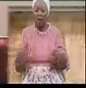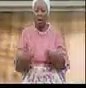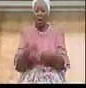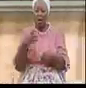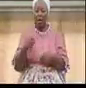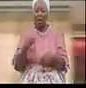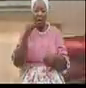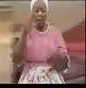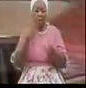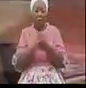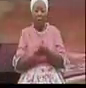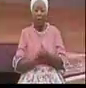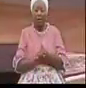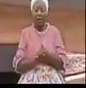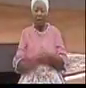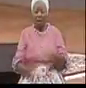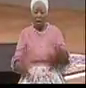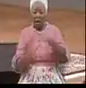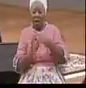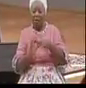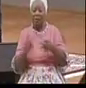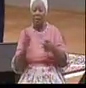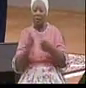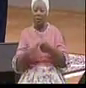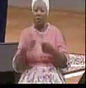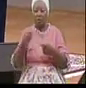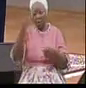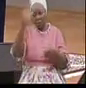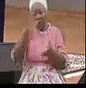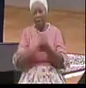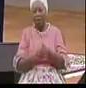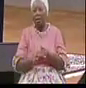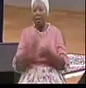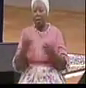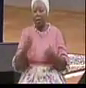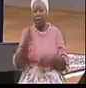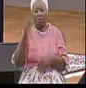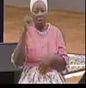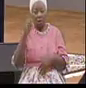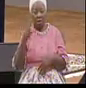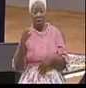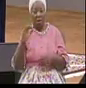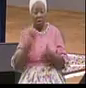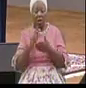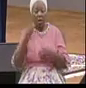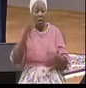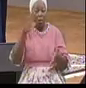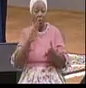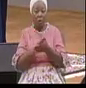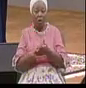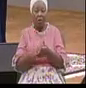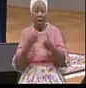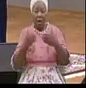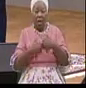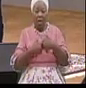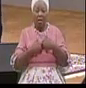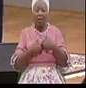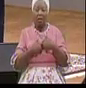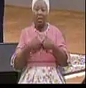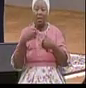bride cleaves to the bridegroom. Understand? The bride has to be